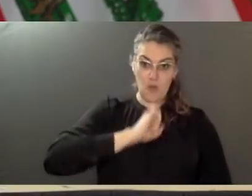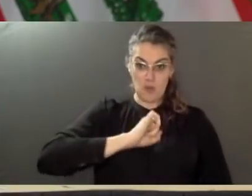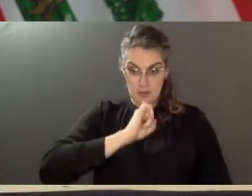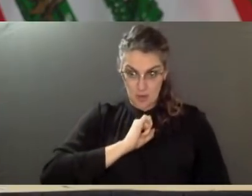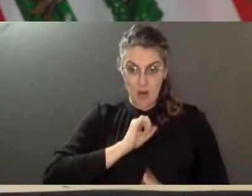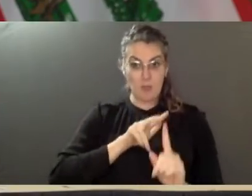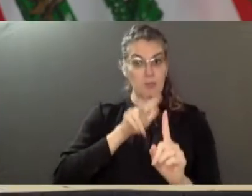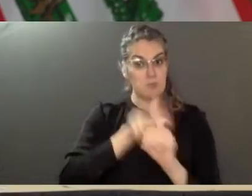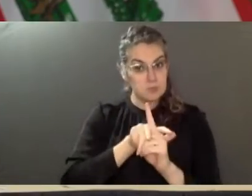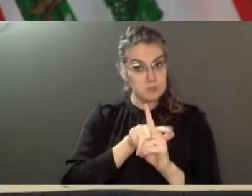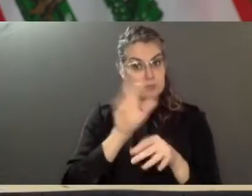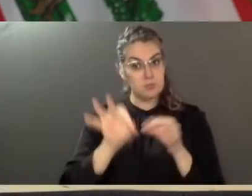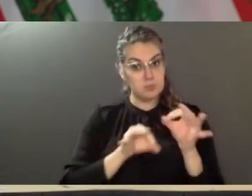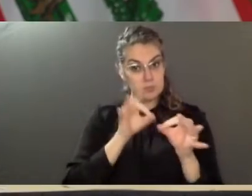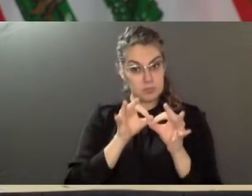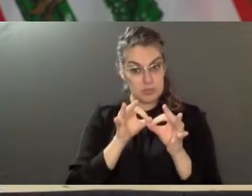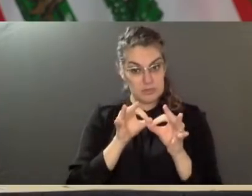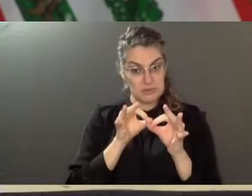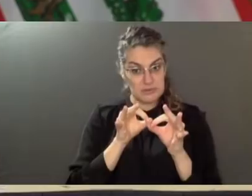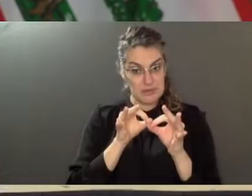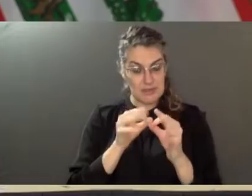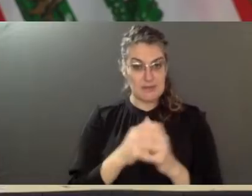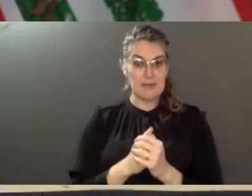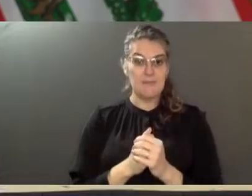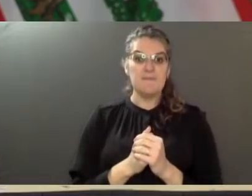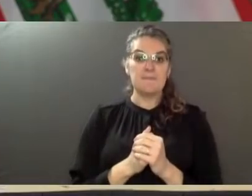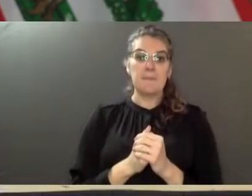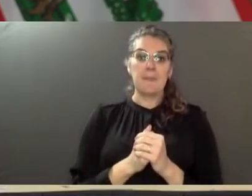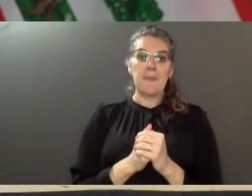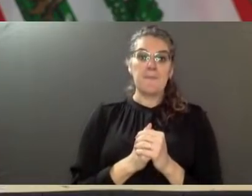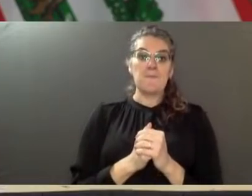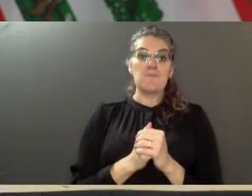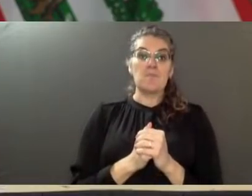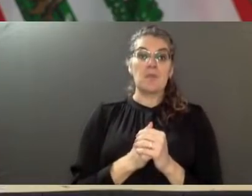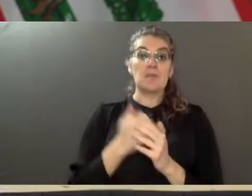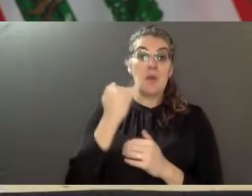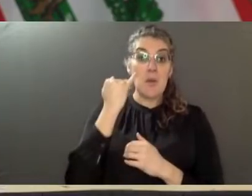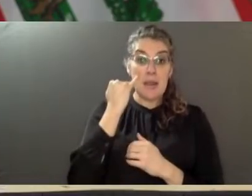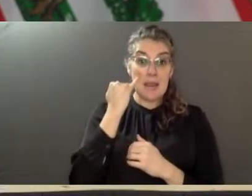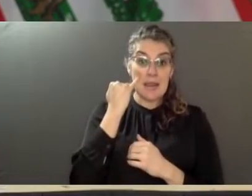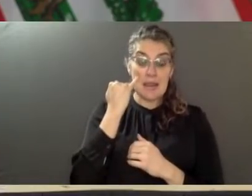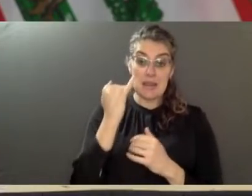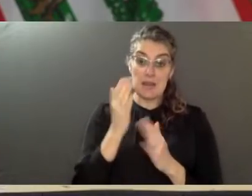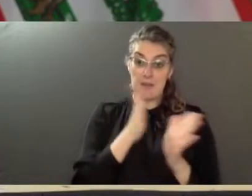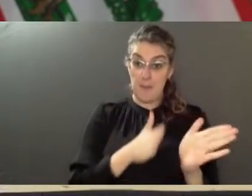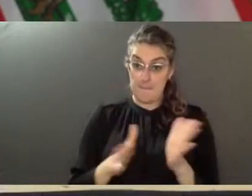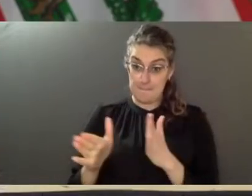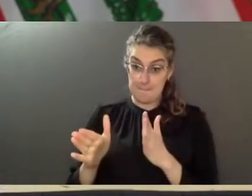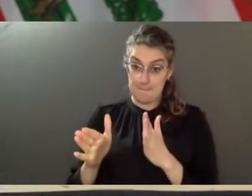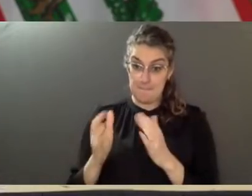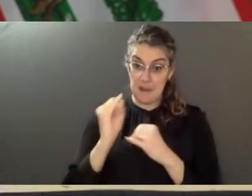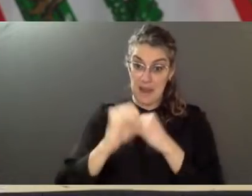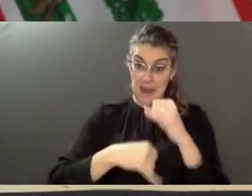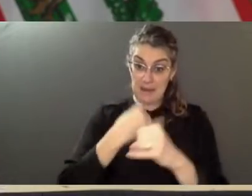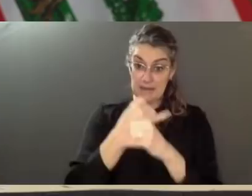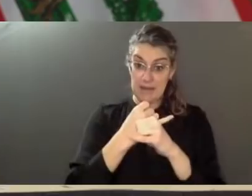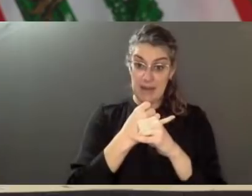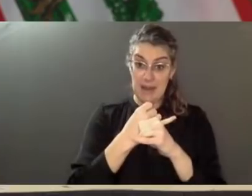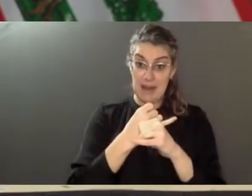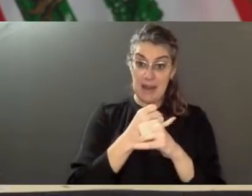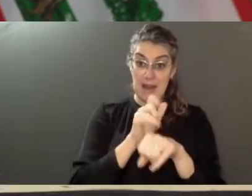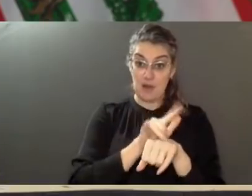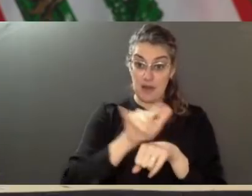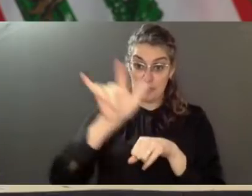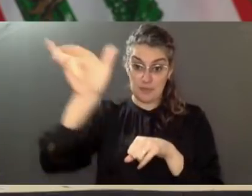want to remind Islanders who require testing before leaving the country for international travel that the process to get results for